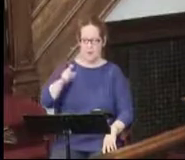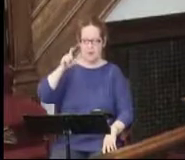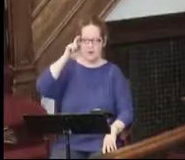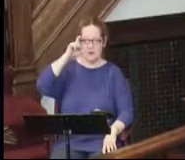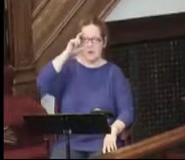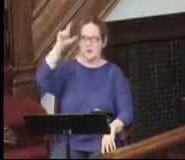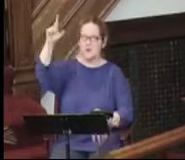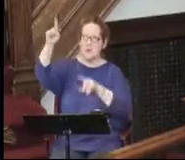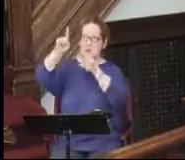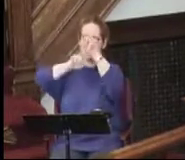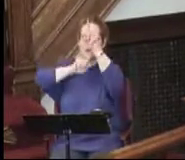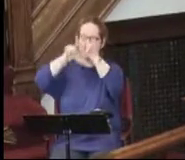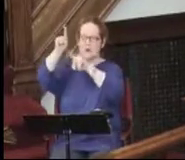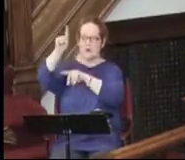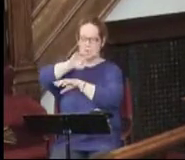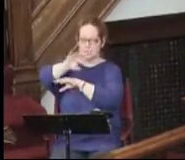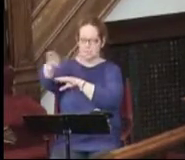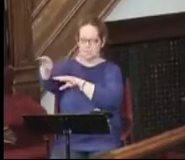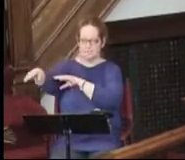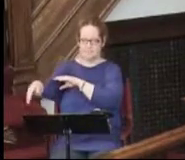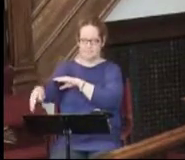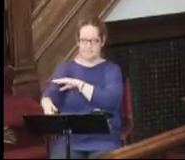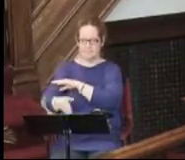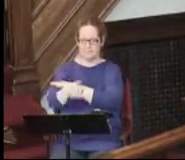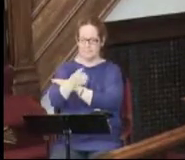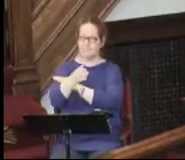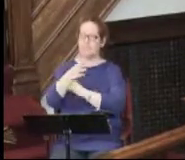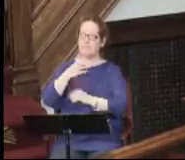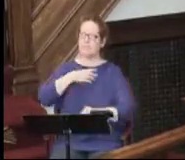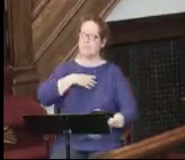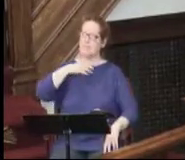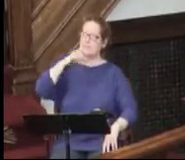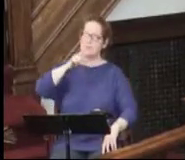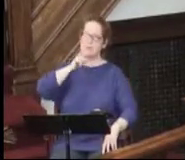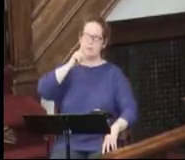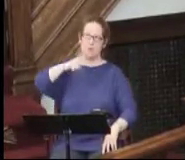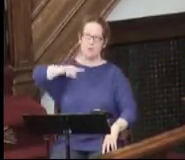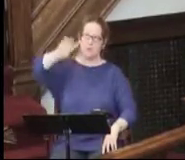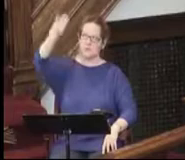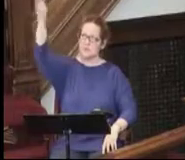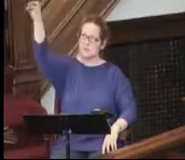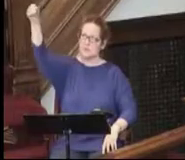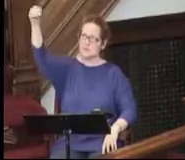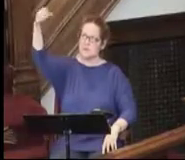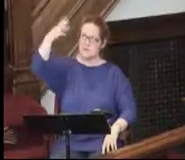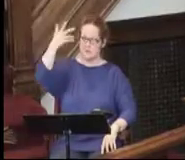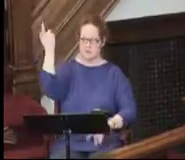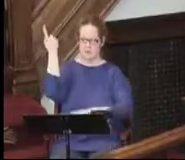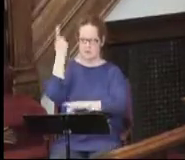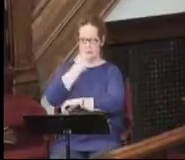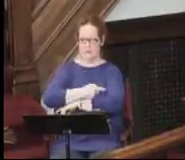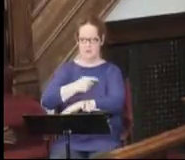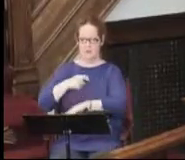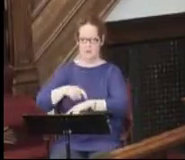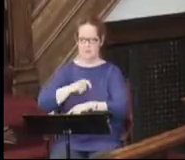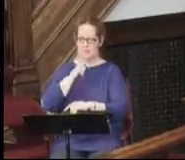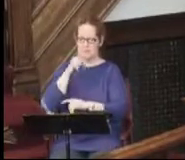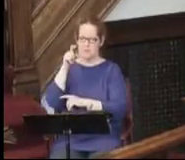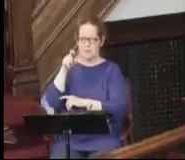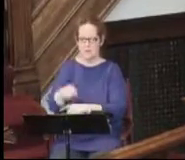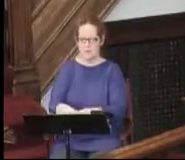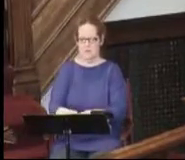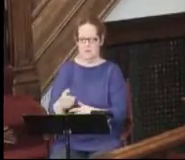denied. No need for moon or stars by night,